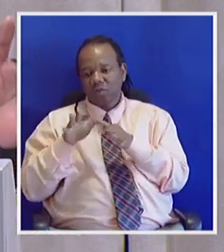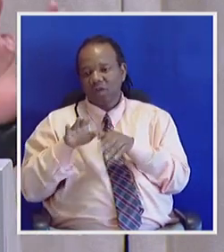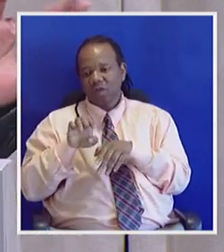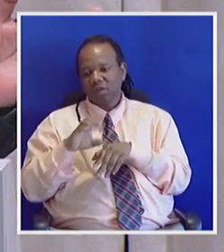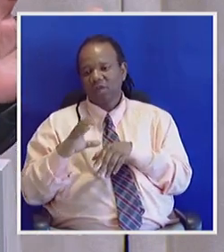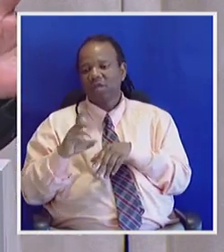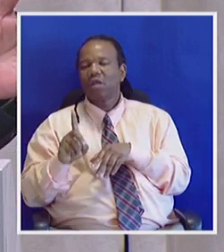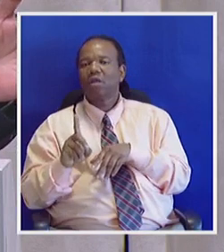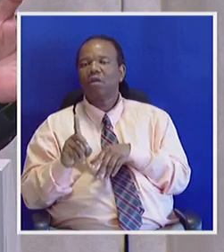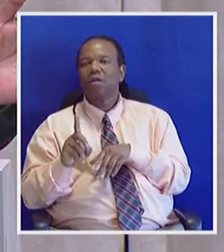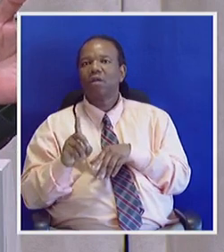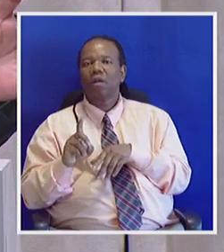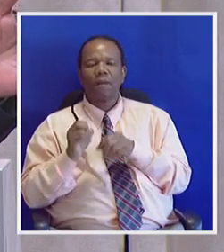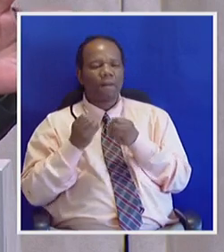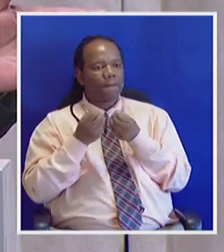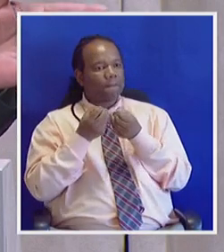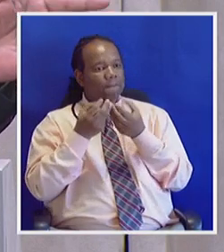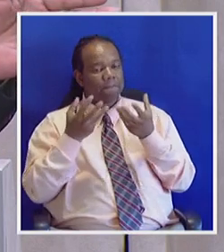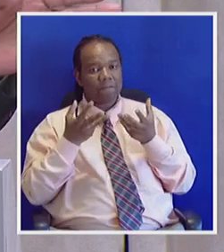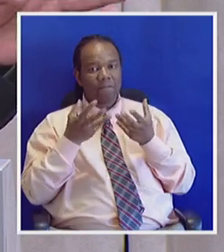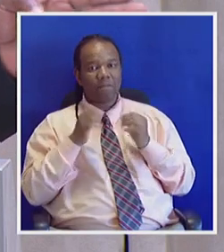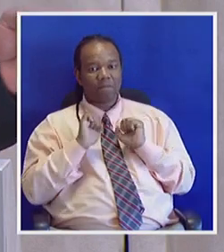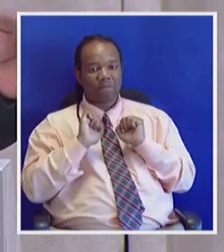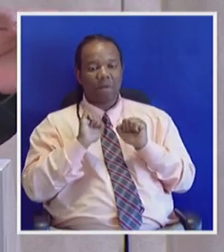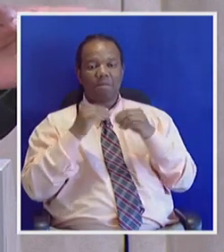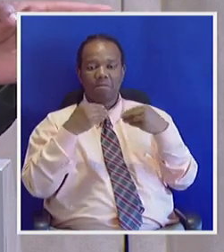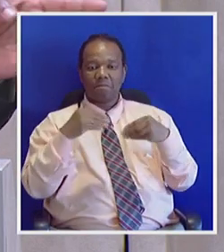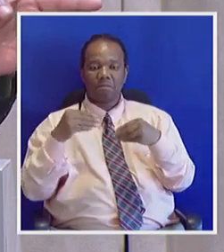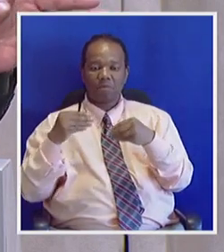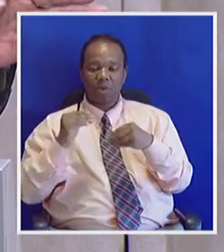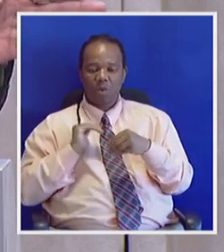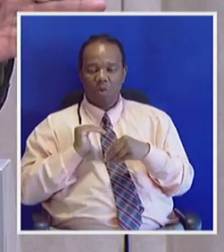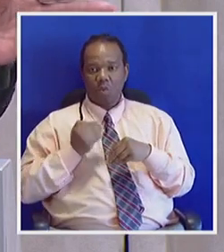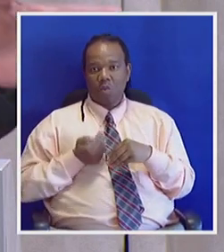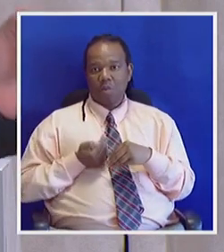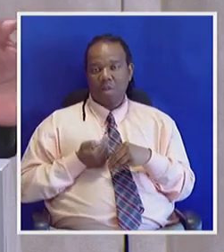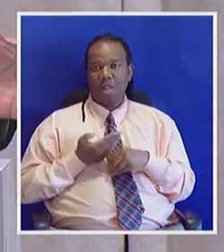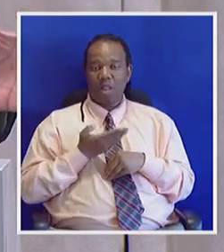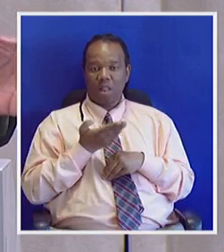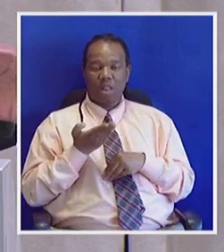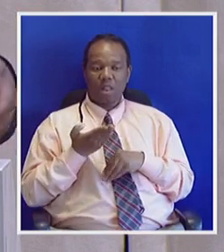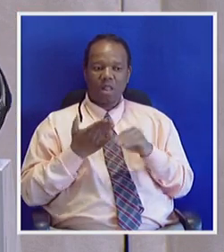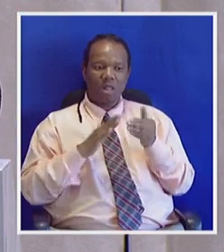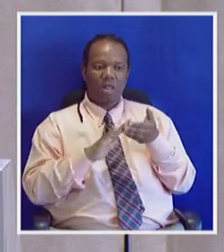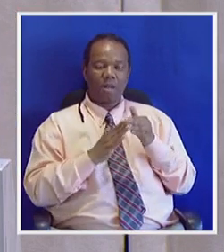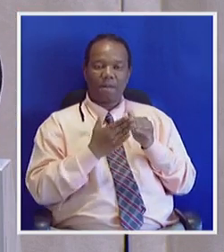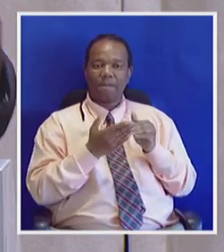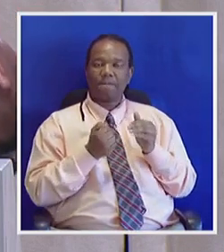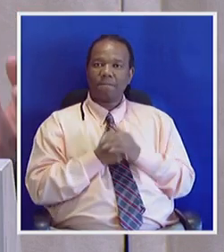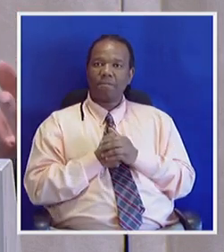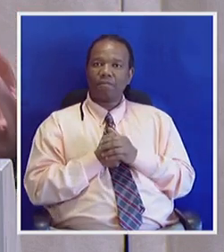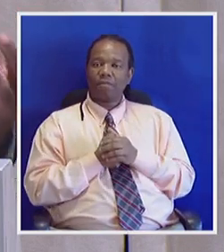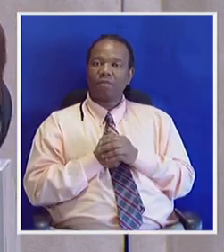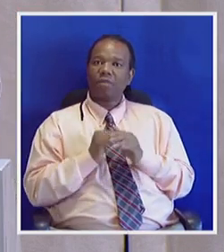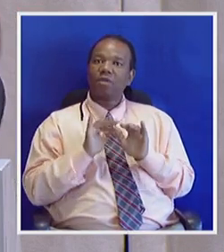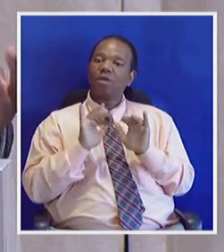as I said, a number of them are entrepreneurs. They are the women in our society who are seeing